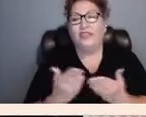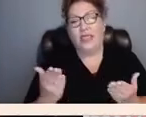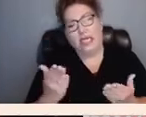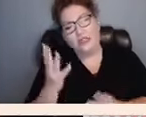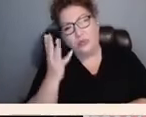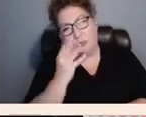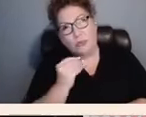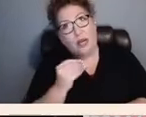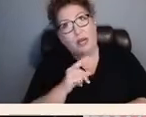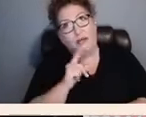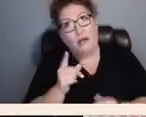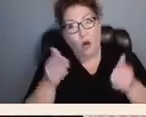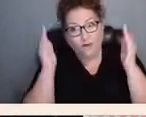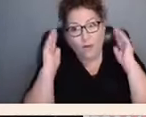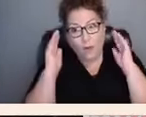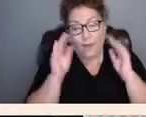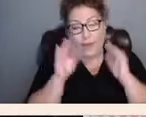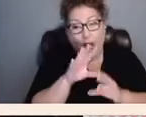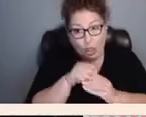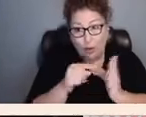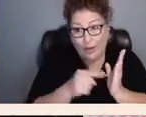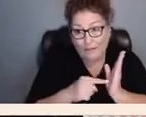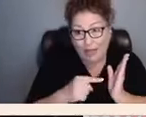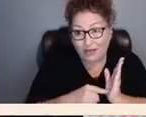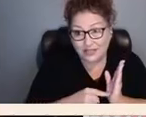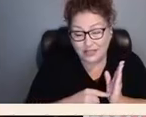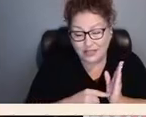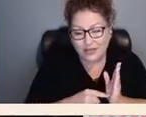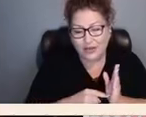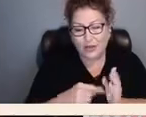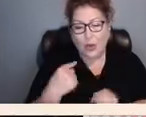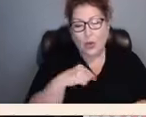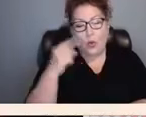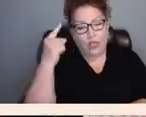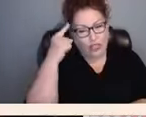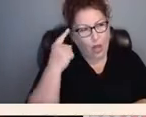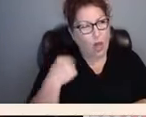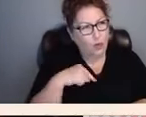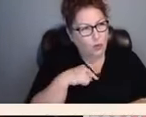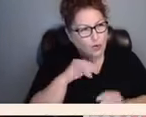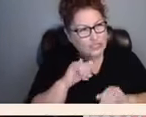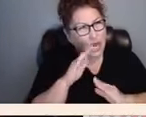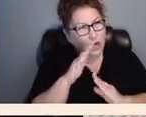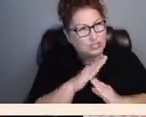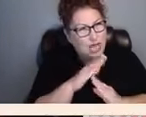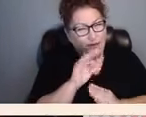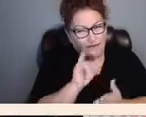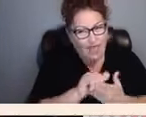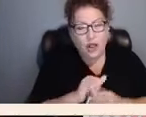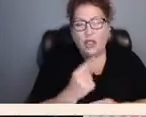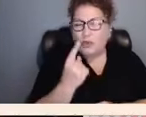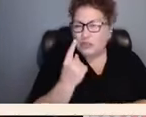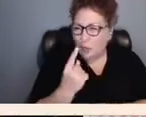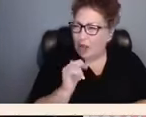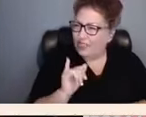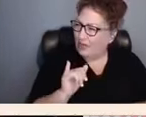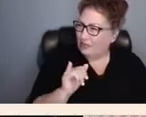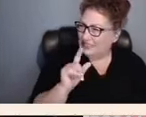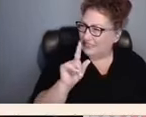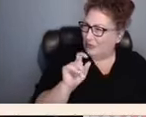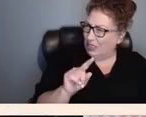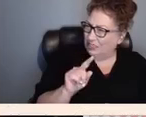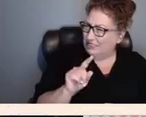overwhelming, including bills. We thought we were staying on top of them. There was one that was questionable.